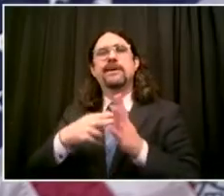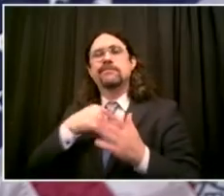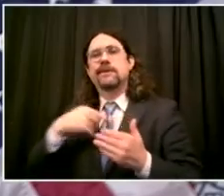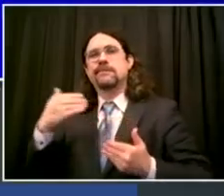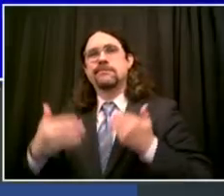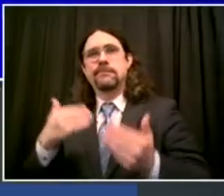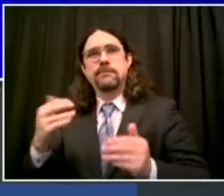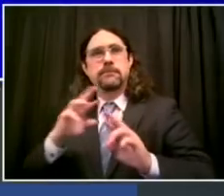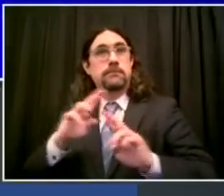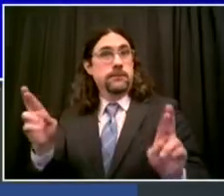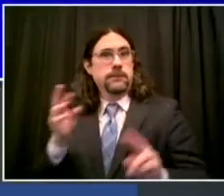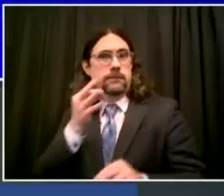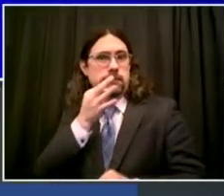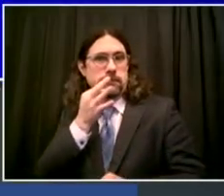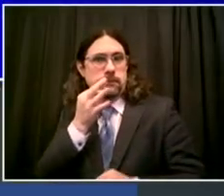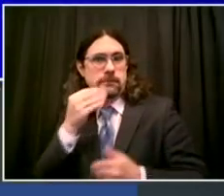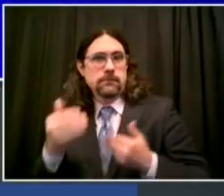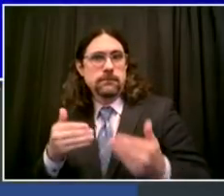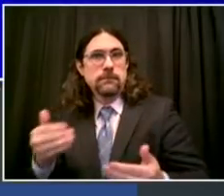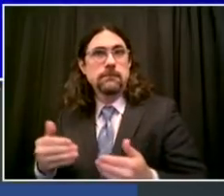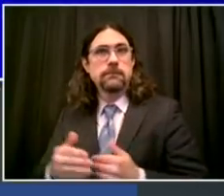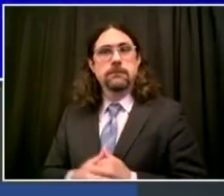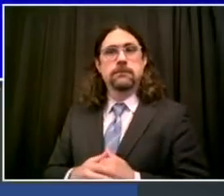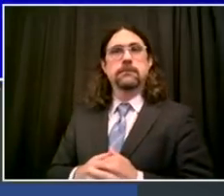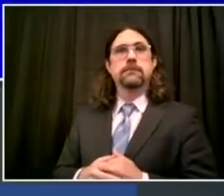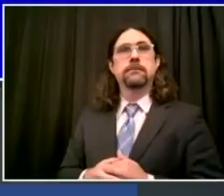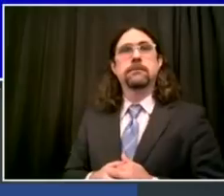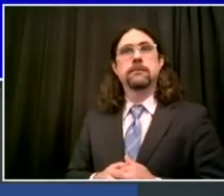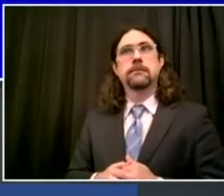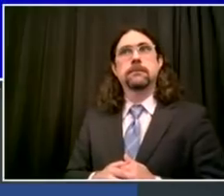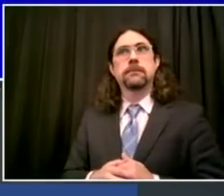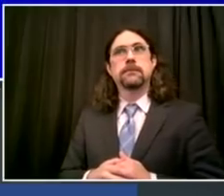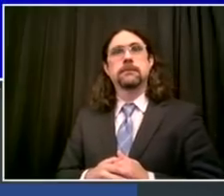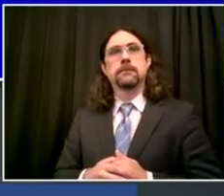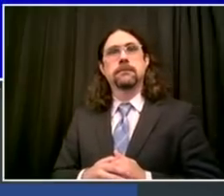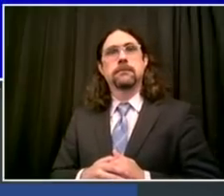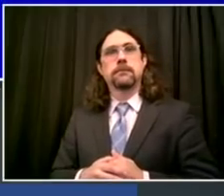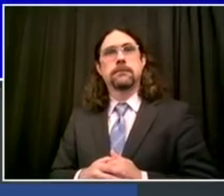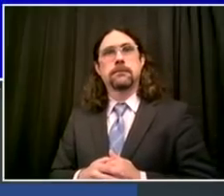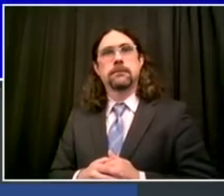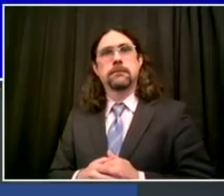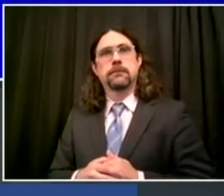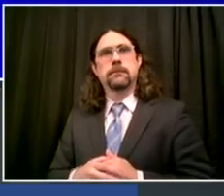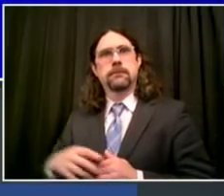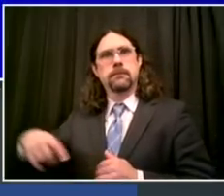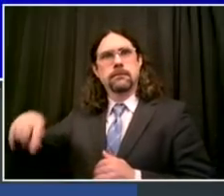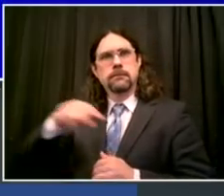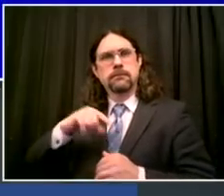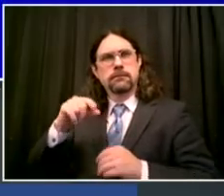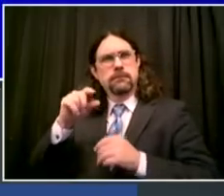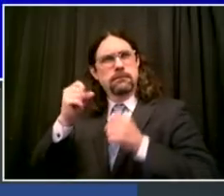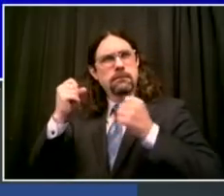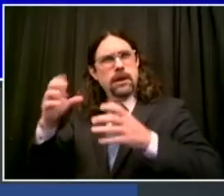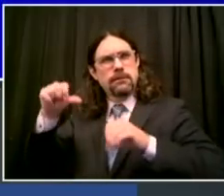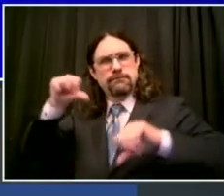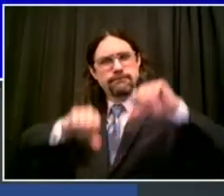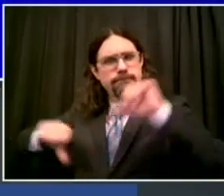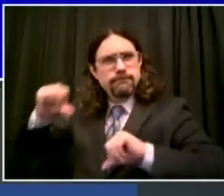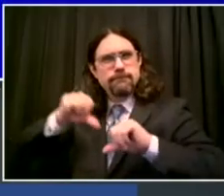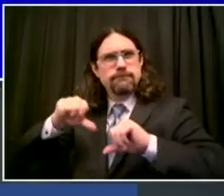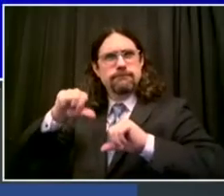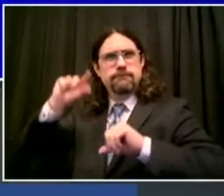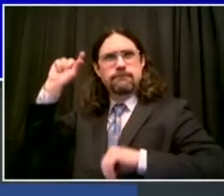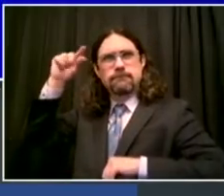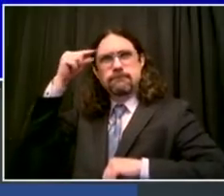One piece of the puzzle that defines all possibilities. It's the same thing it's been from the beginning. It's